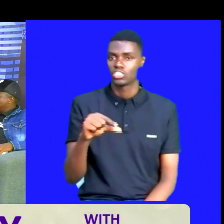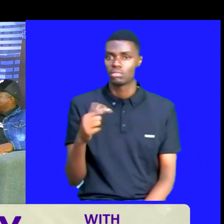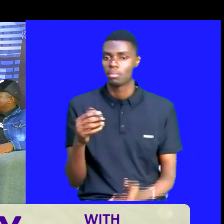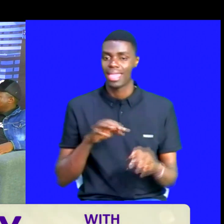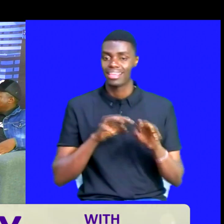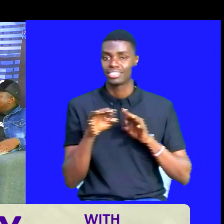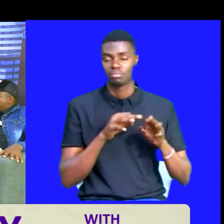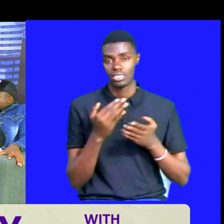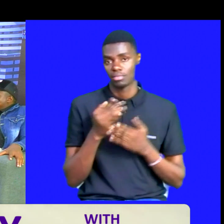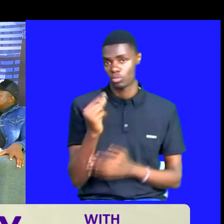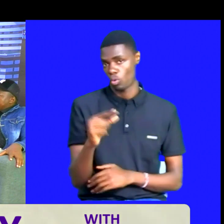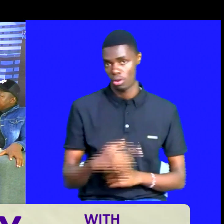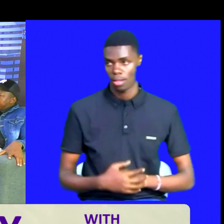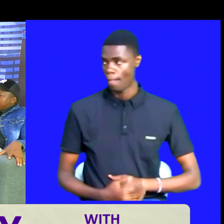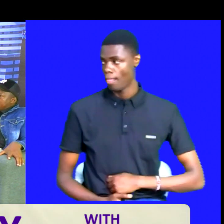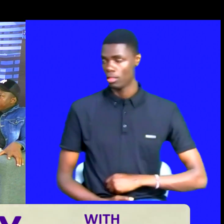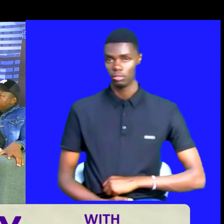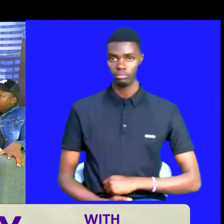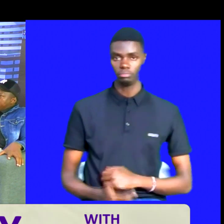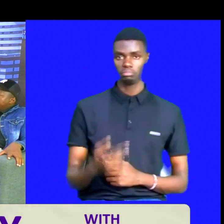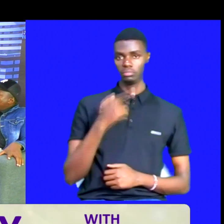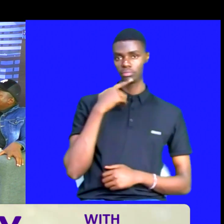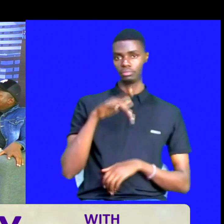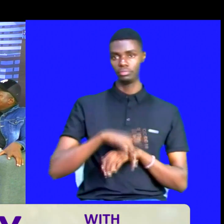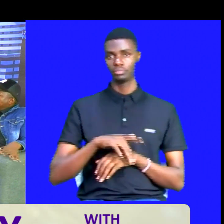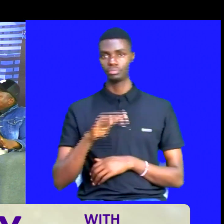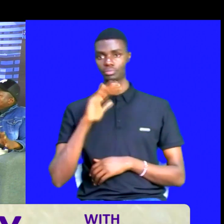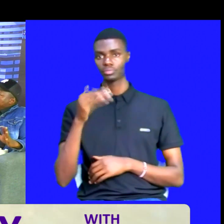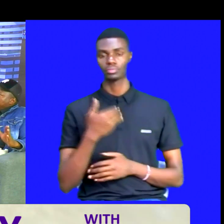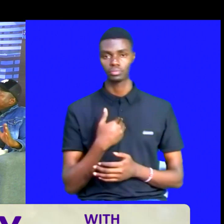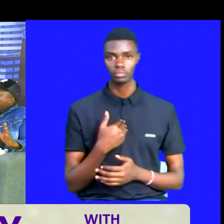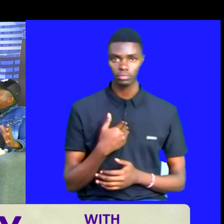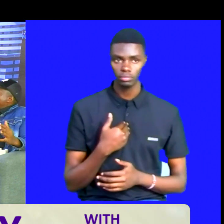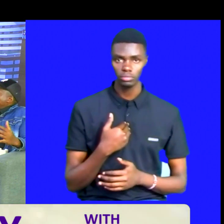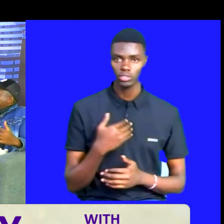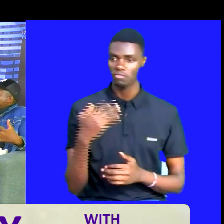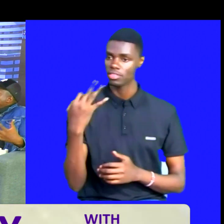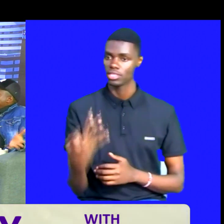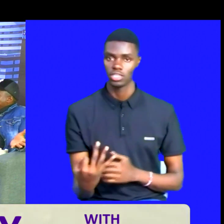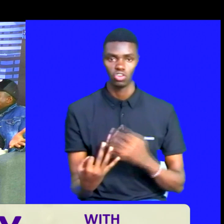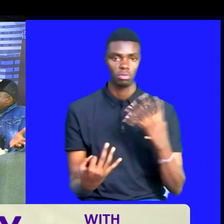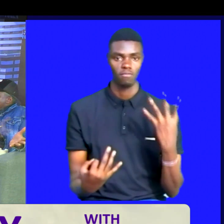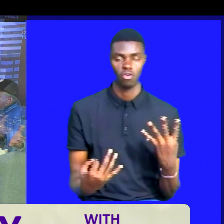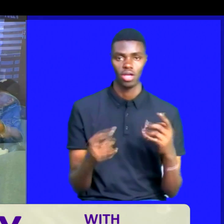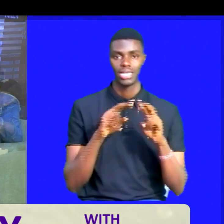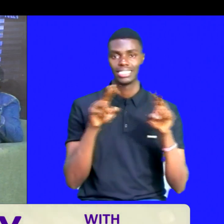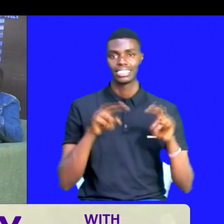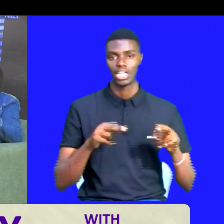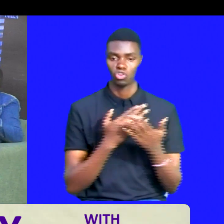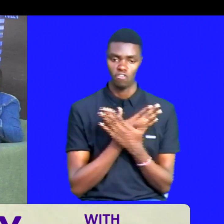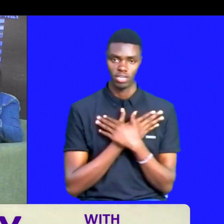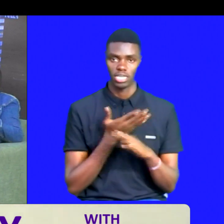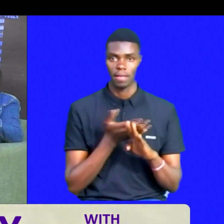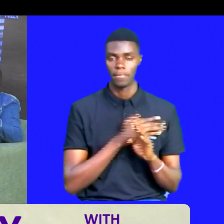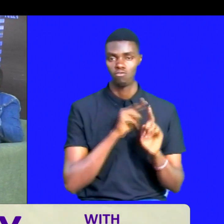some light on that. Yeah, because just like I said earlier, we intend to have at least 3 or 4 international friendlies. Okay. Before we go